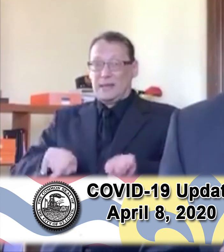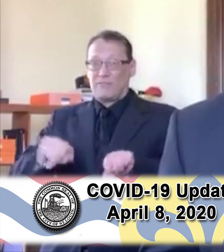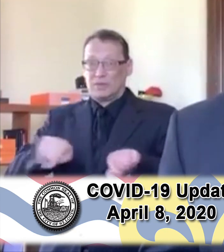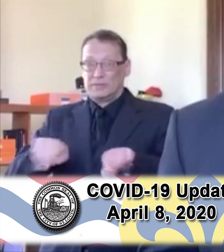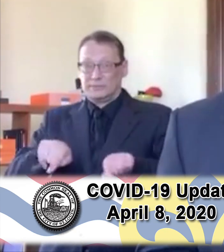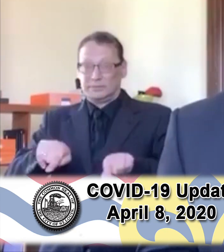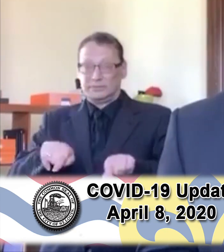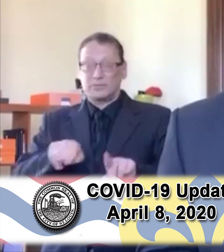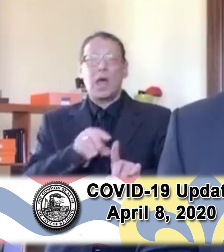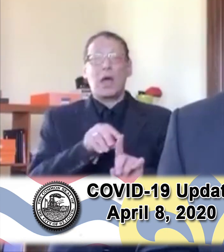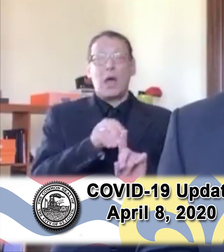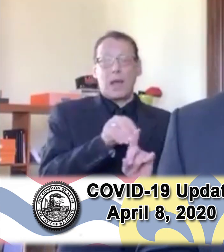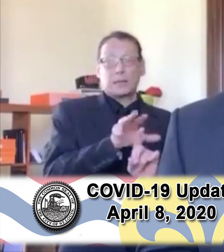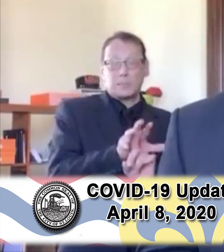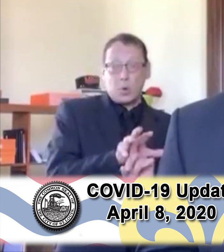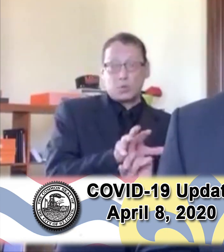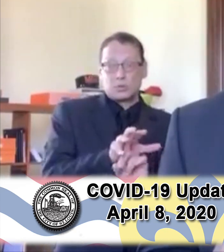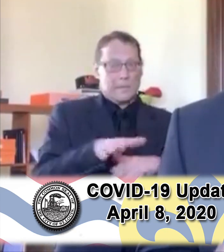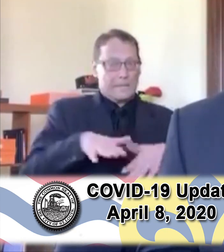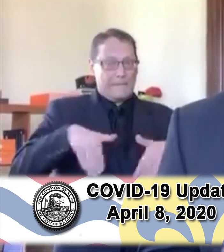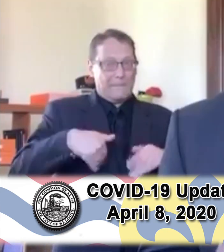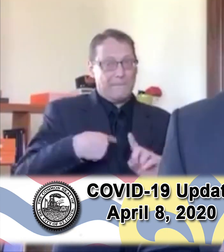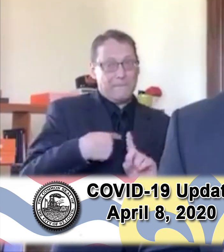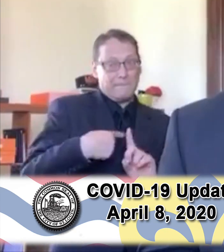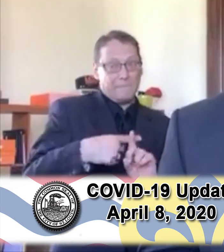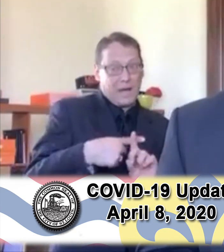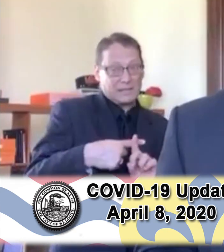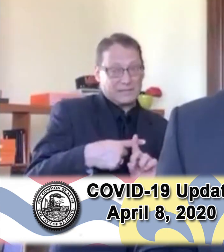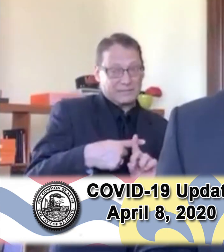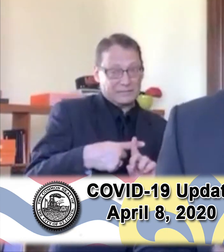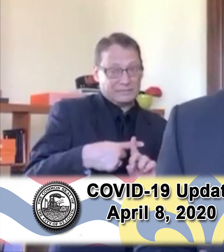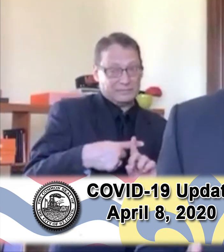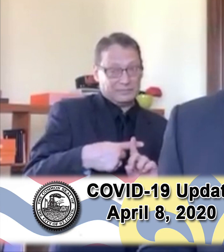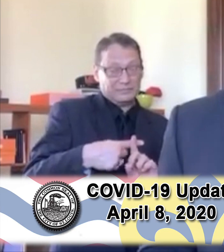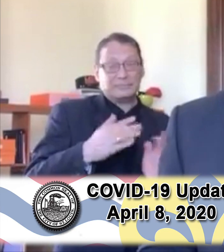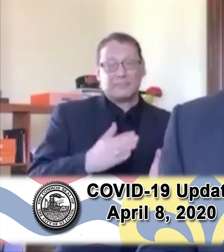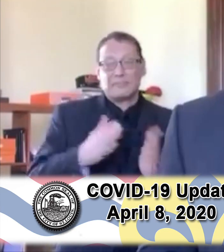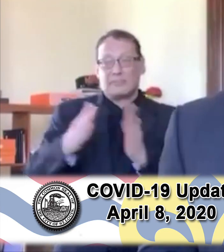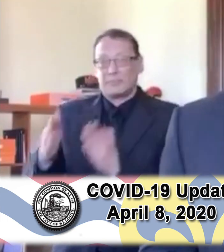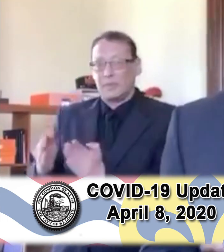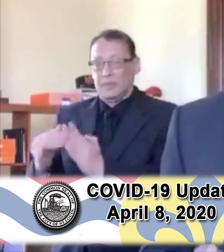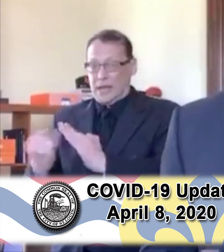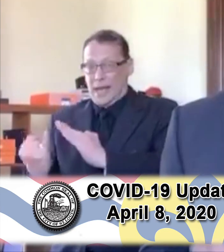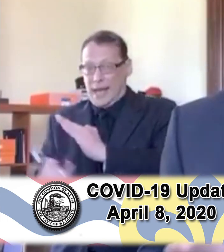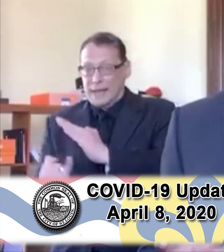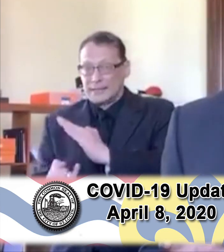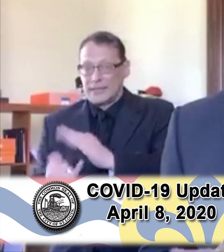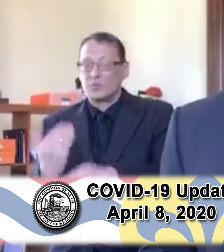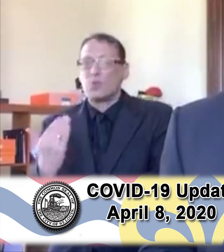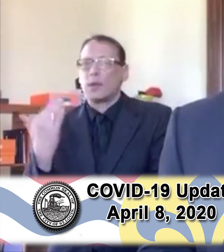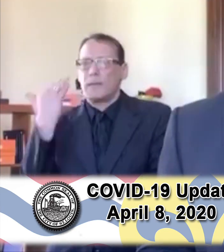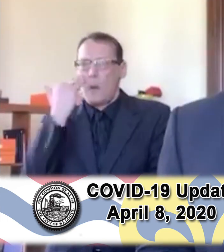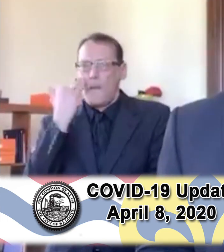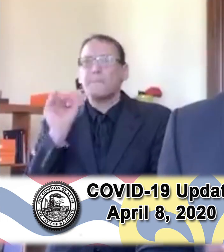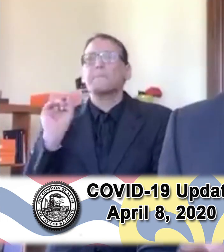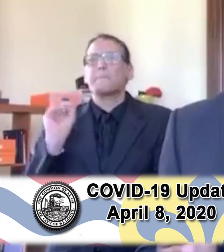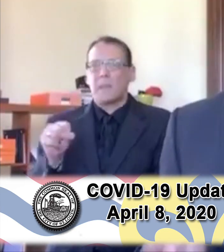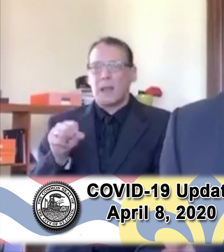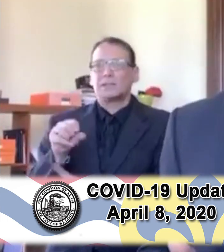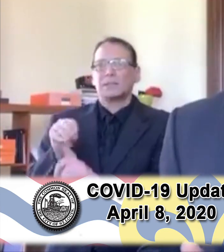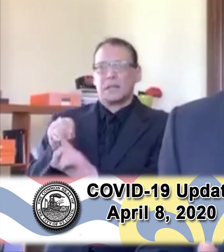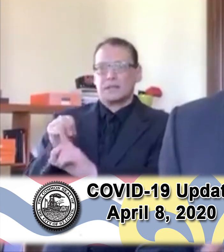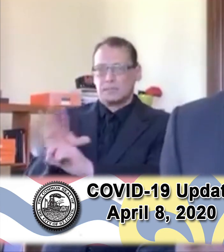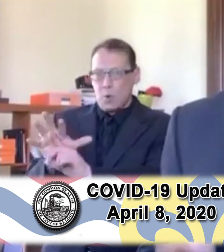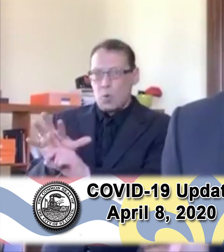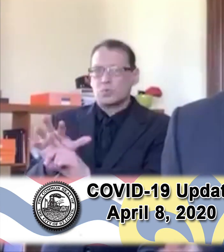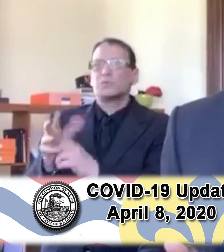tested positive for COVID-19 or another illness. For isolation, we know the cause of their illness. So these individuals that are